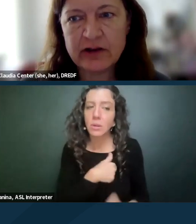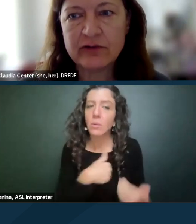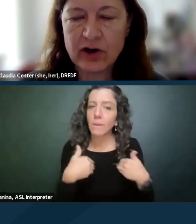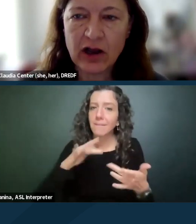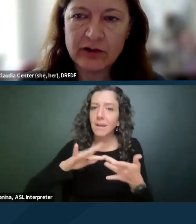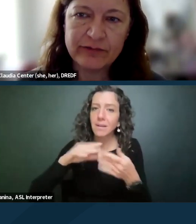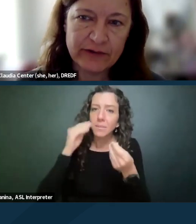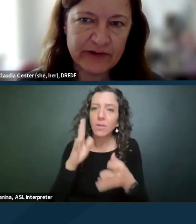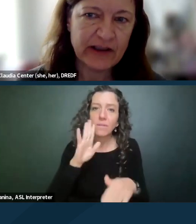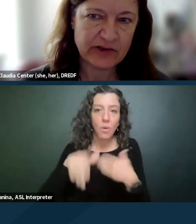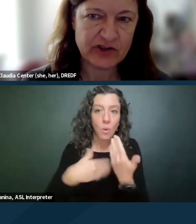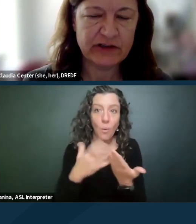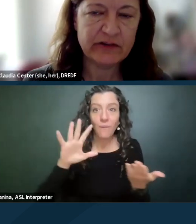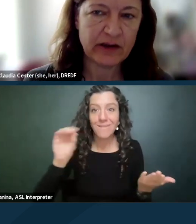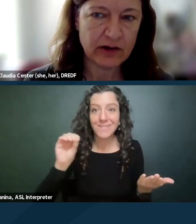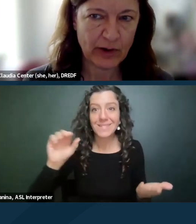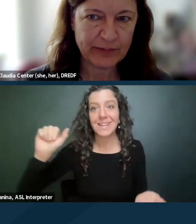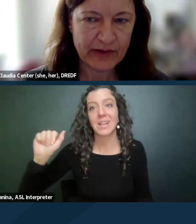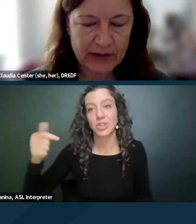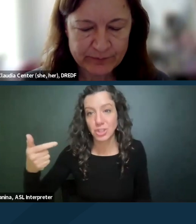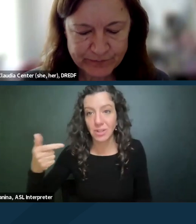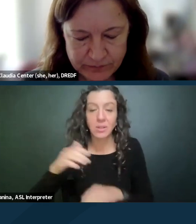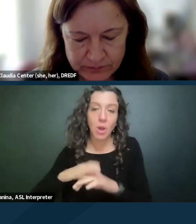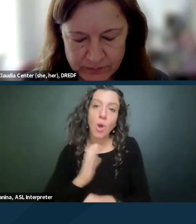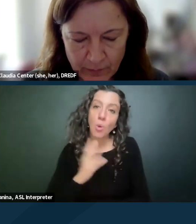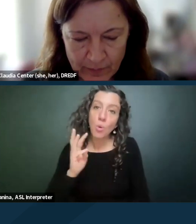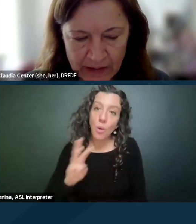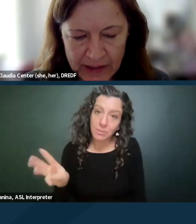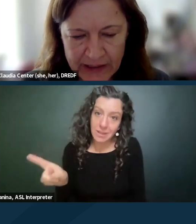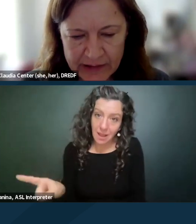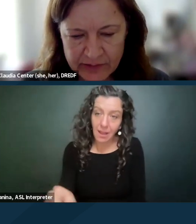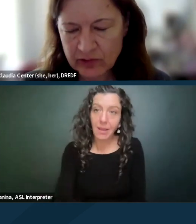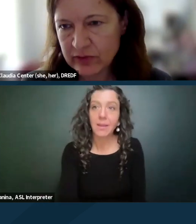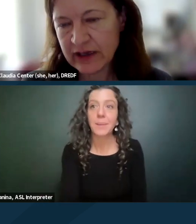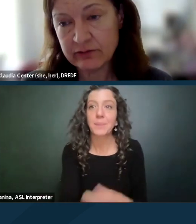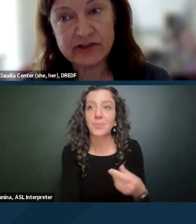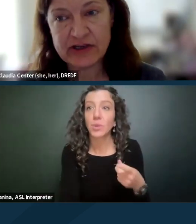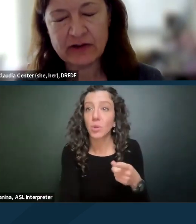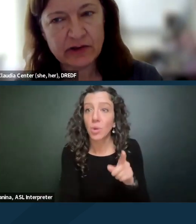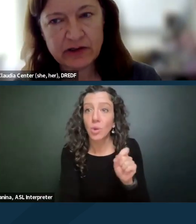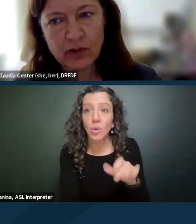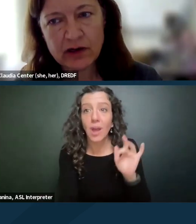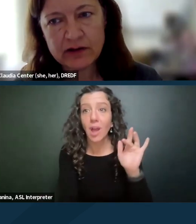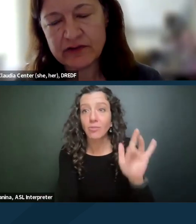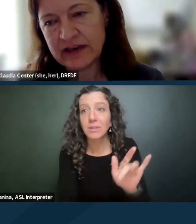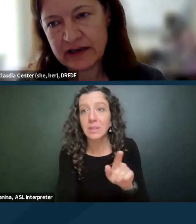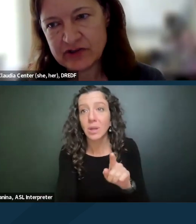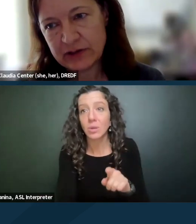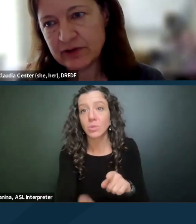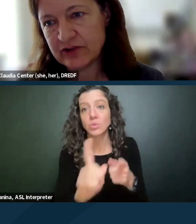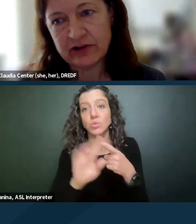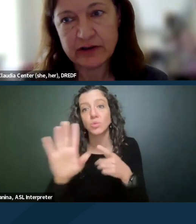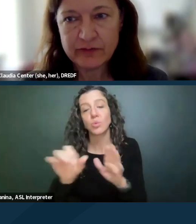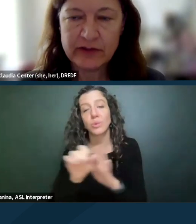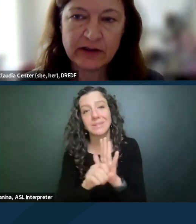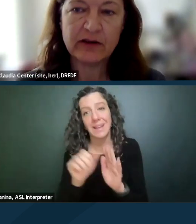information for all 50 AGs on our website. And you can reach out to your state